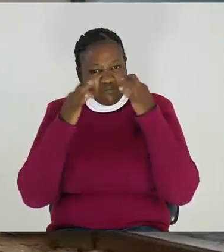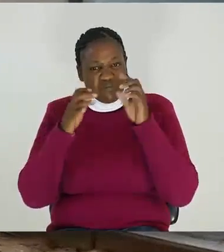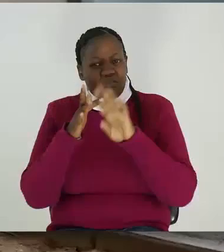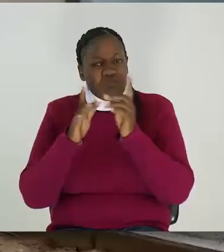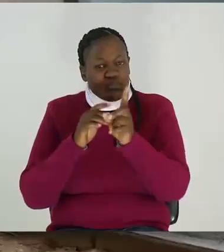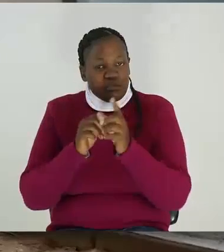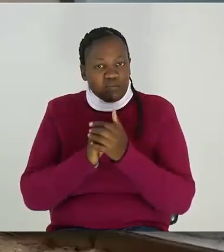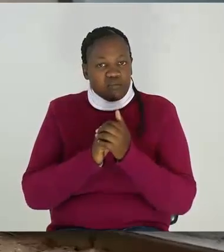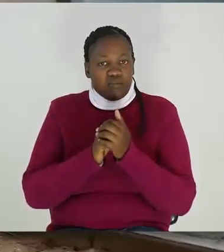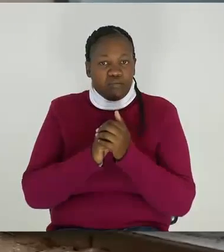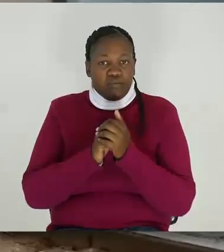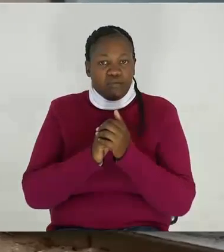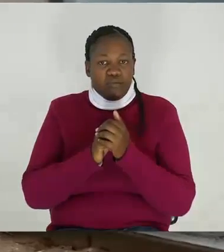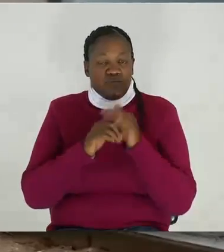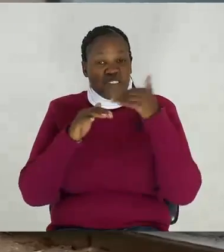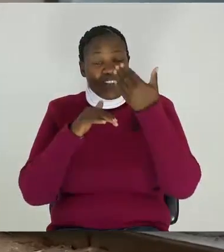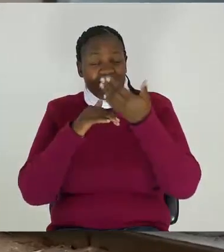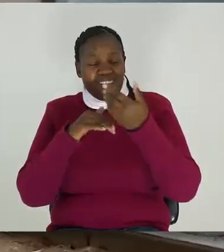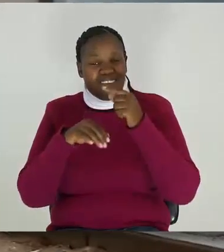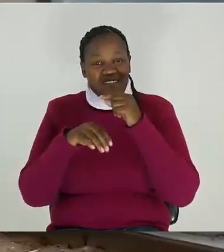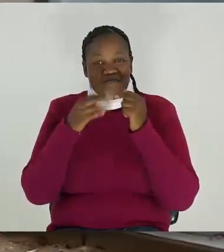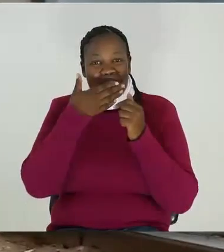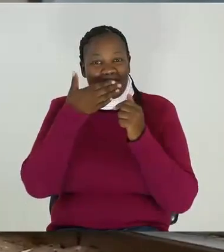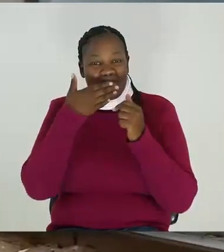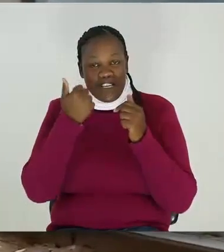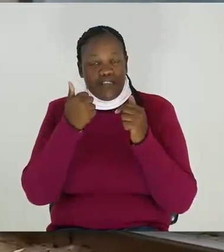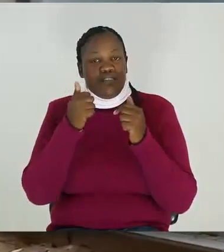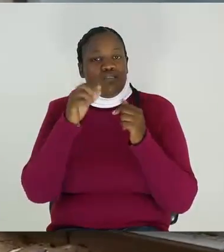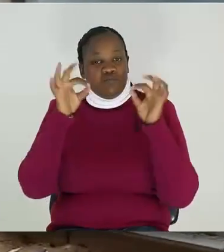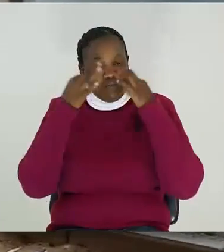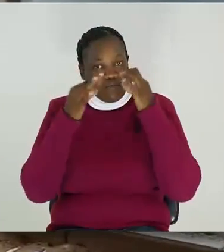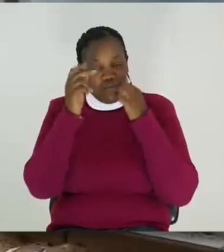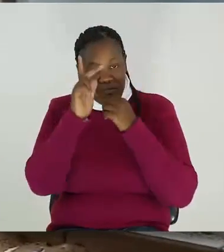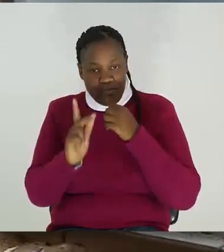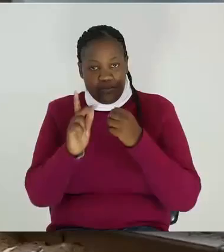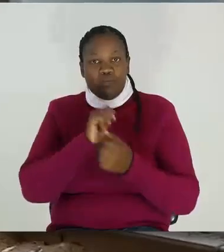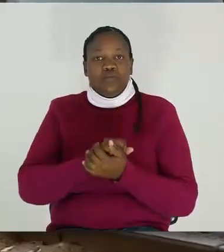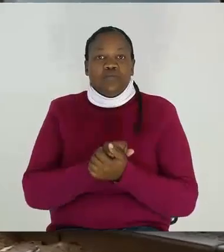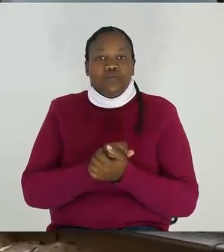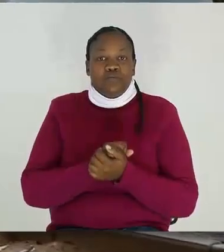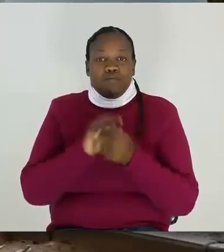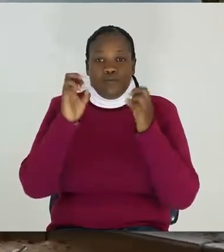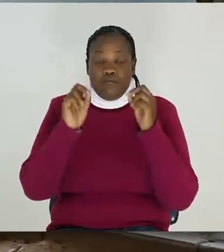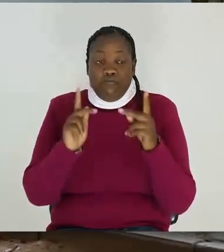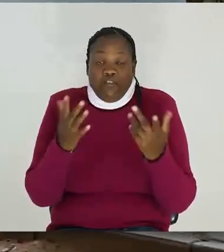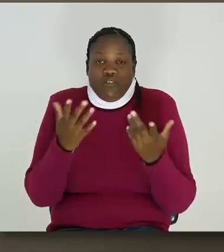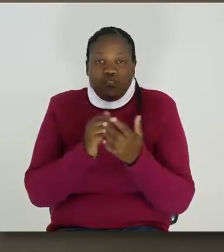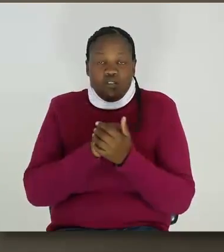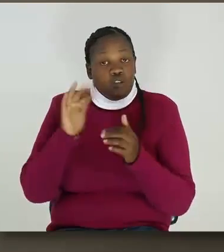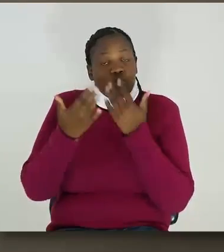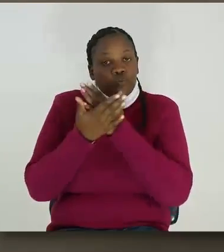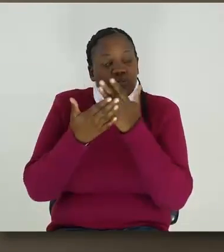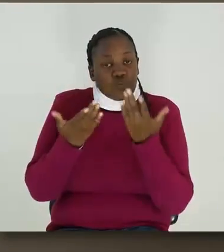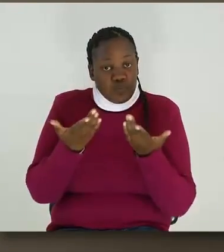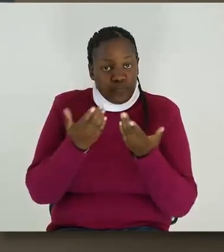lady, you're looking at the next best collaborator, music sensation in Namibia. Okay, whatever. Do you want